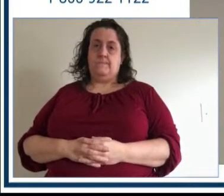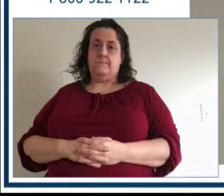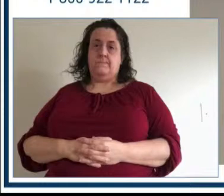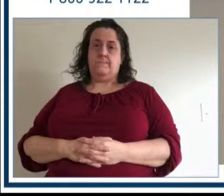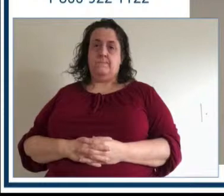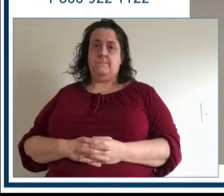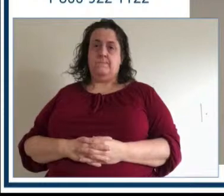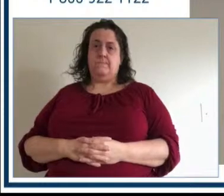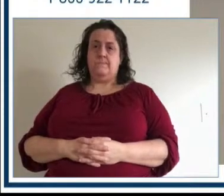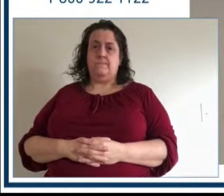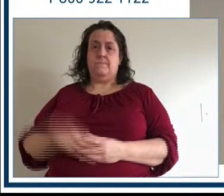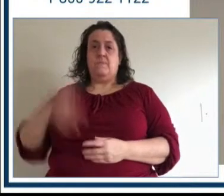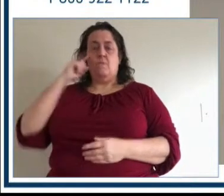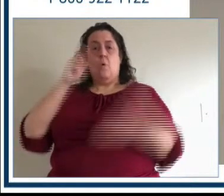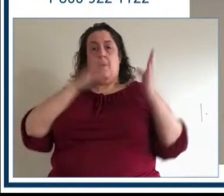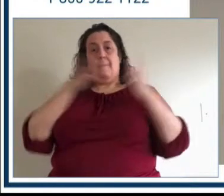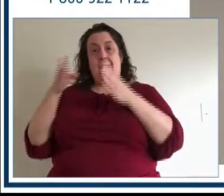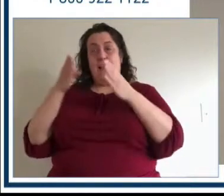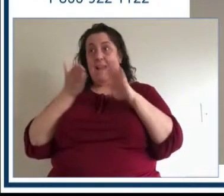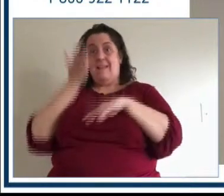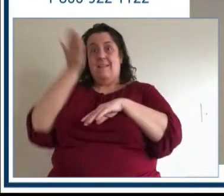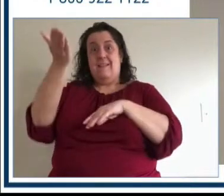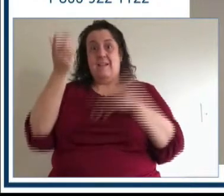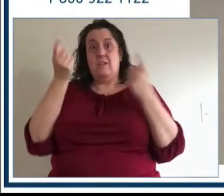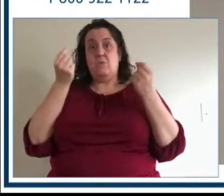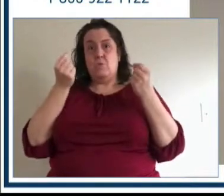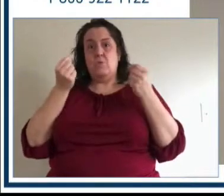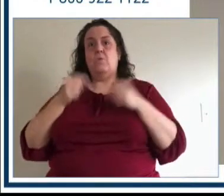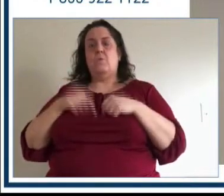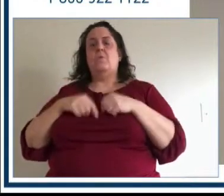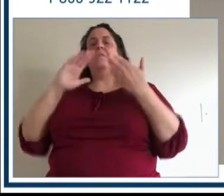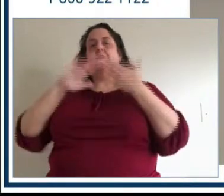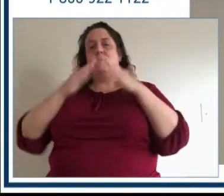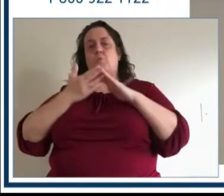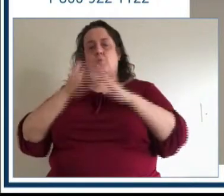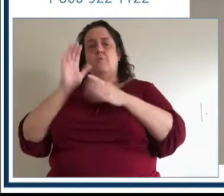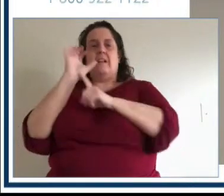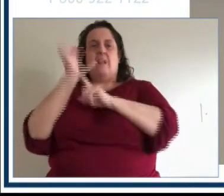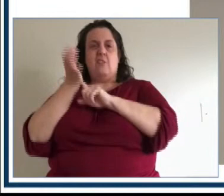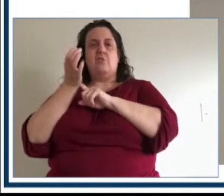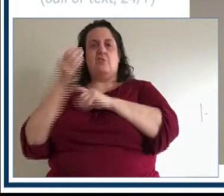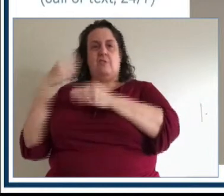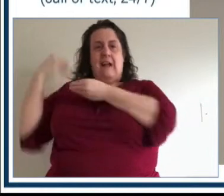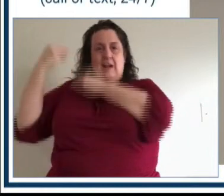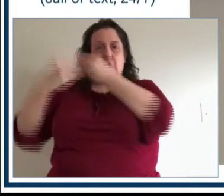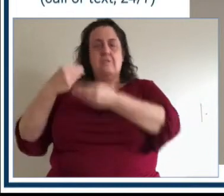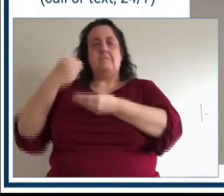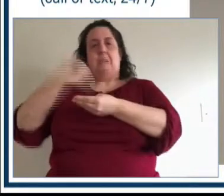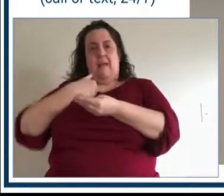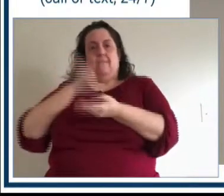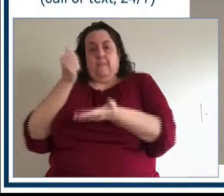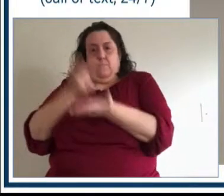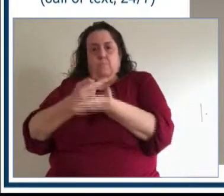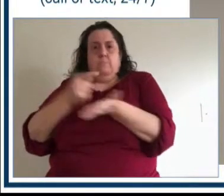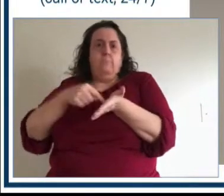already working out, and they've already had approved plans, and they can go back to those plans. We'll be talking with them.